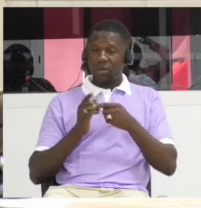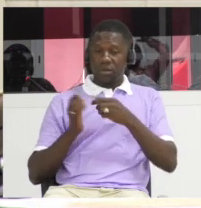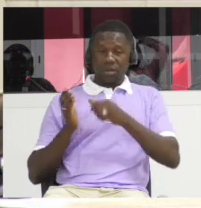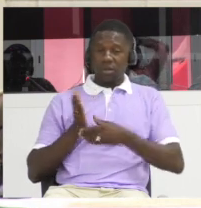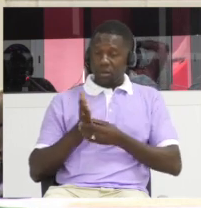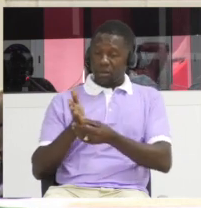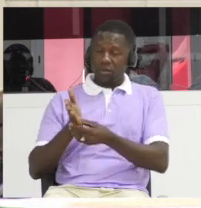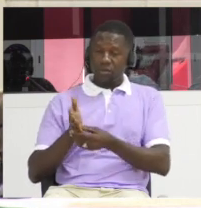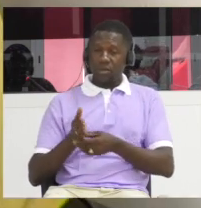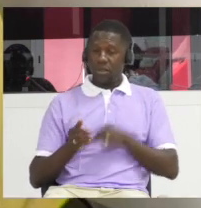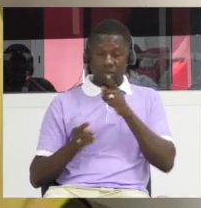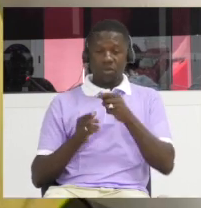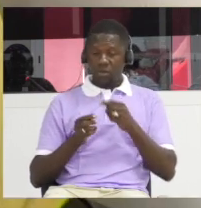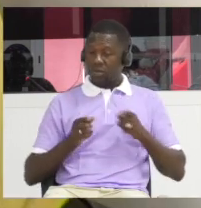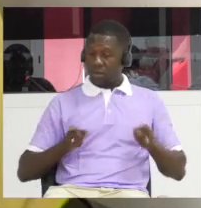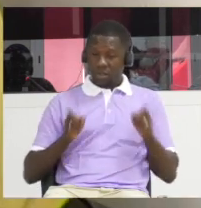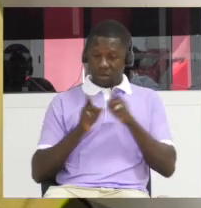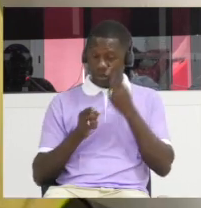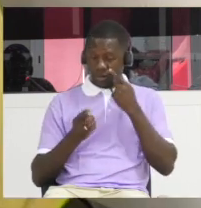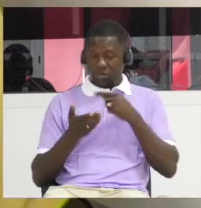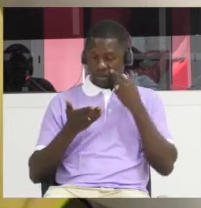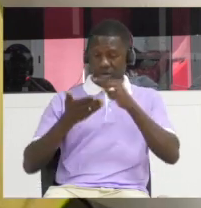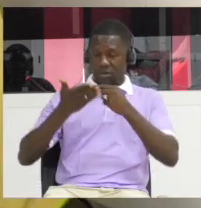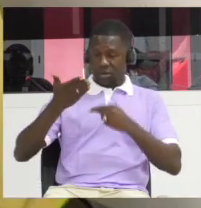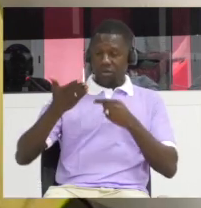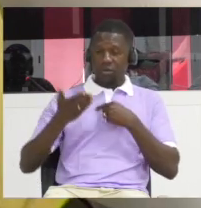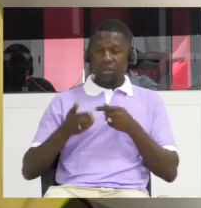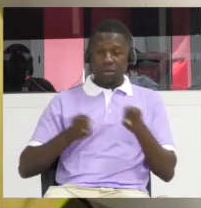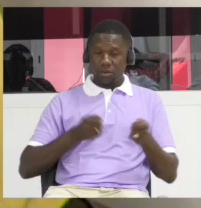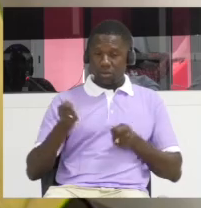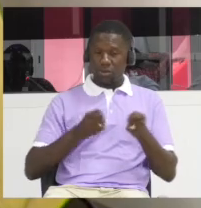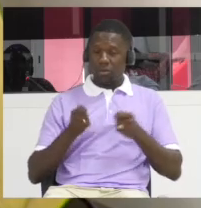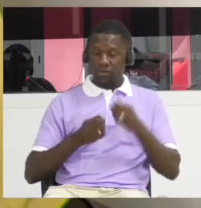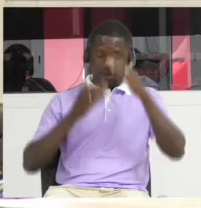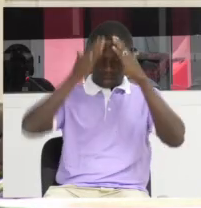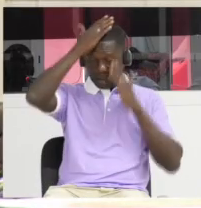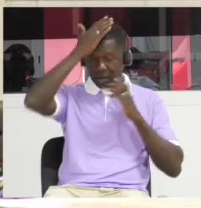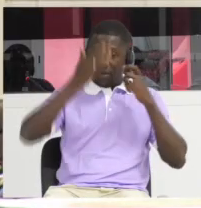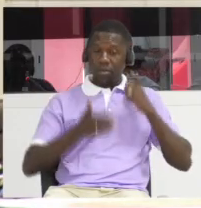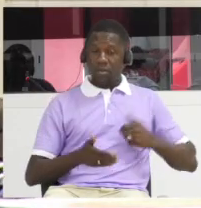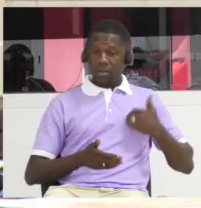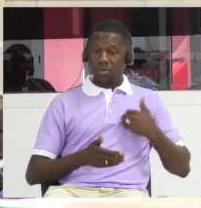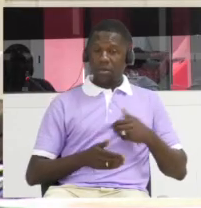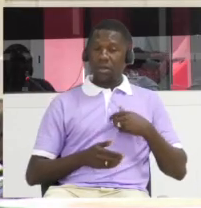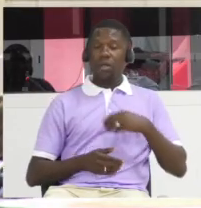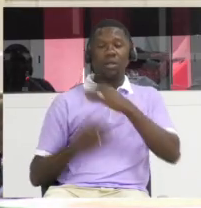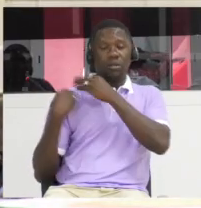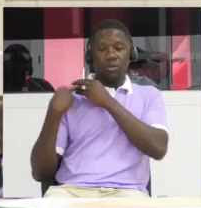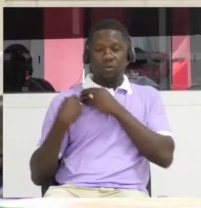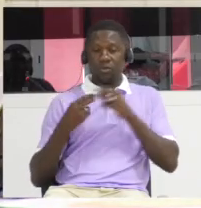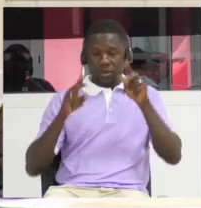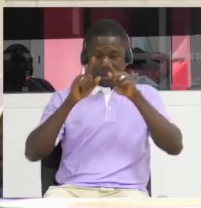Commander-in-Chief and such regulations as may be prescribed, be charged with the control of the Army and the responsibility